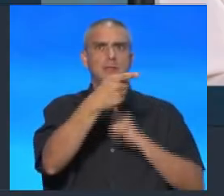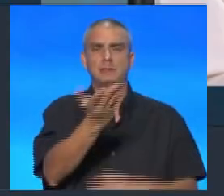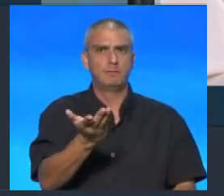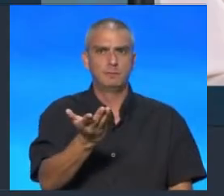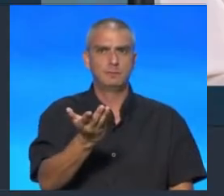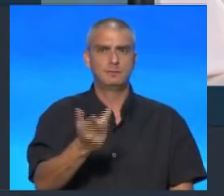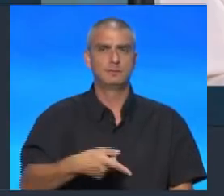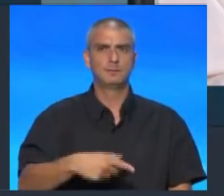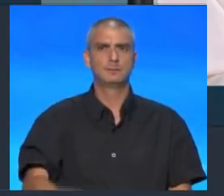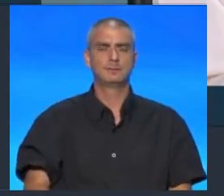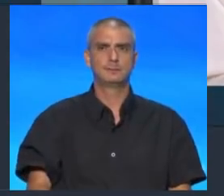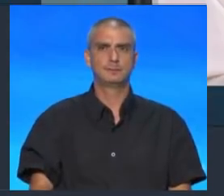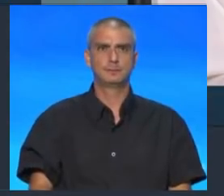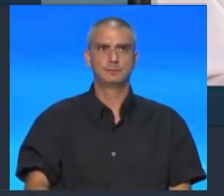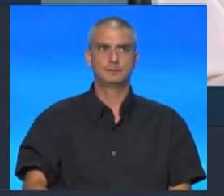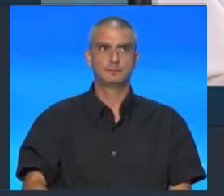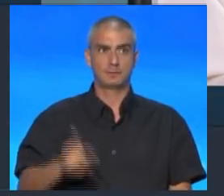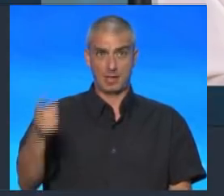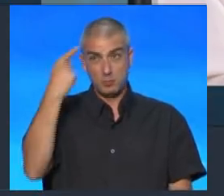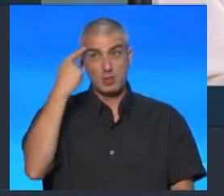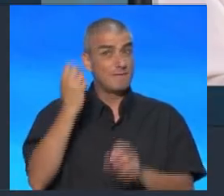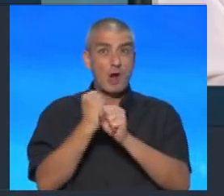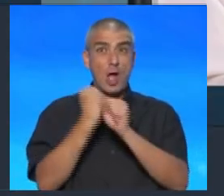are aware and do nothing about it?